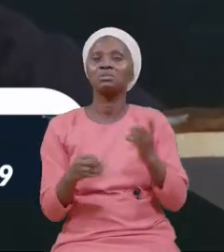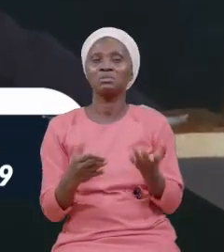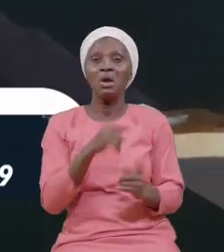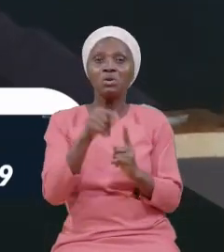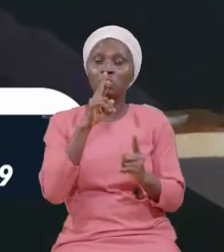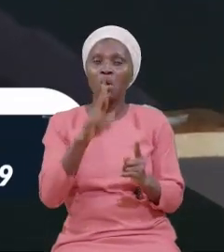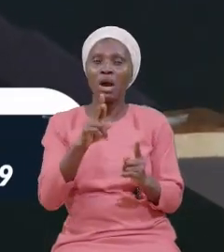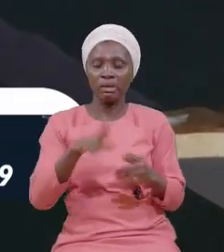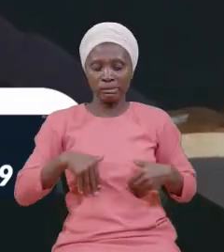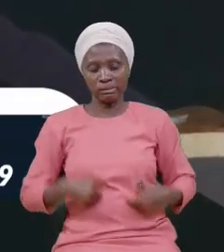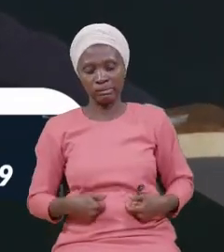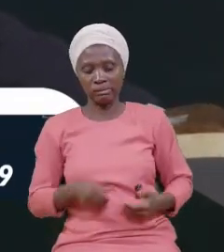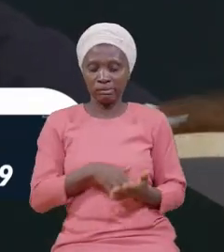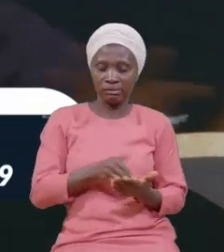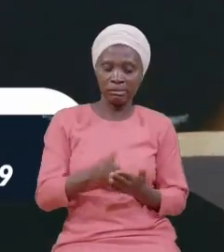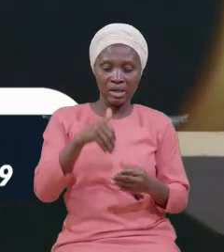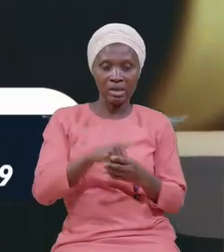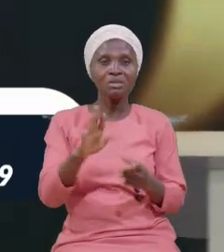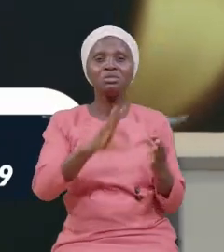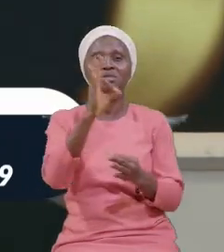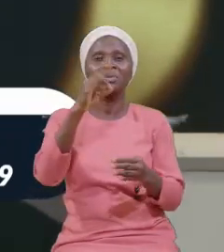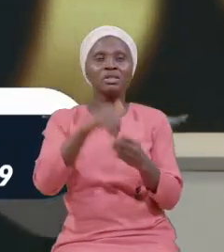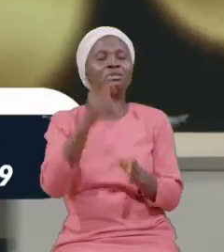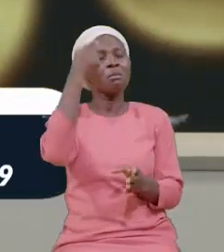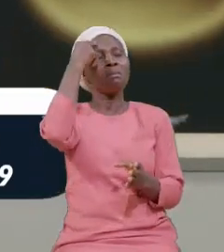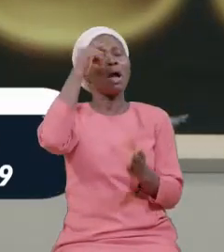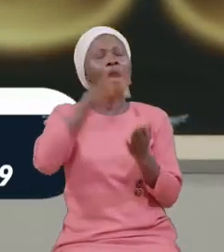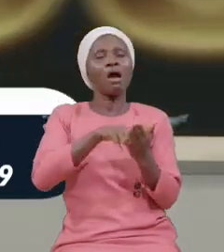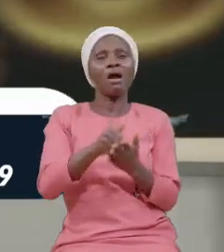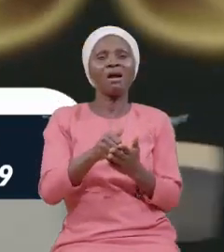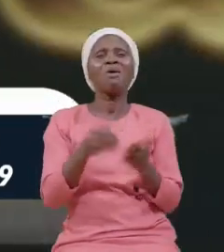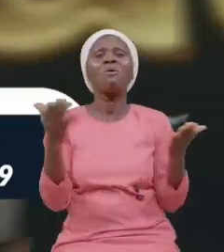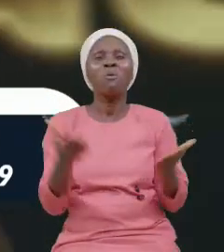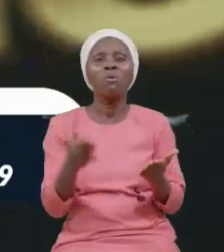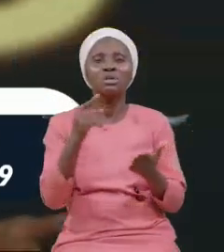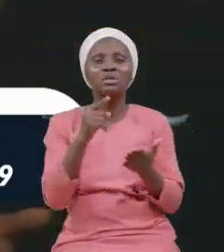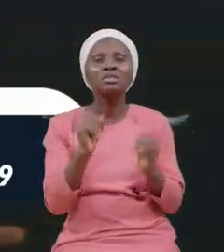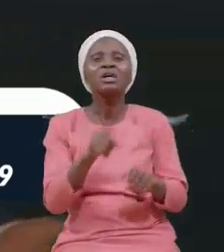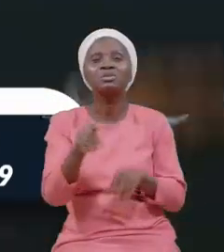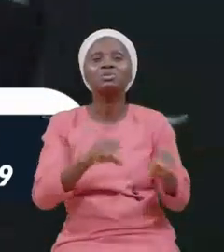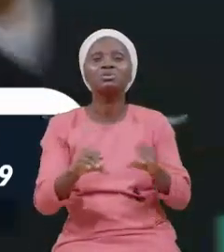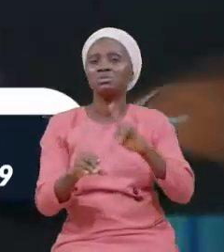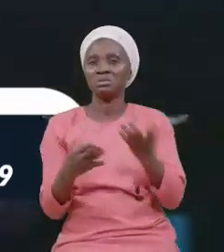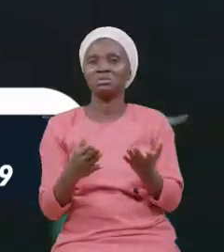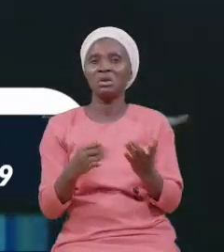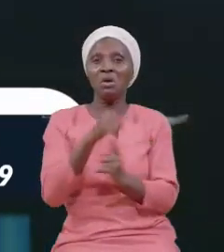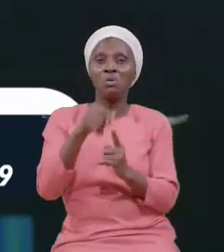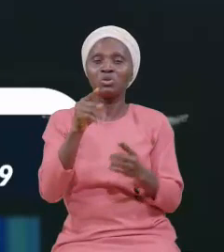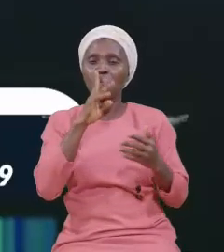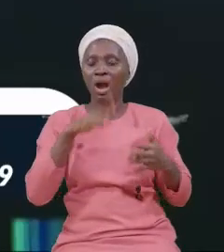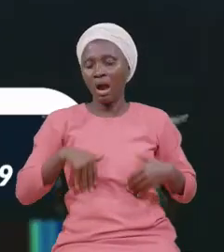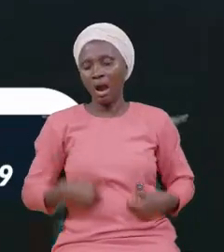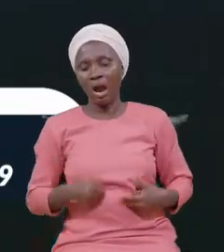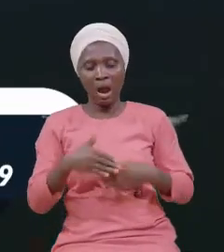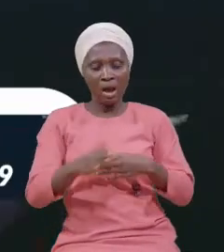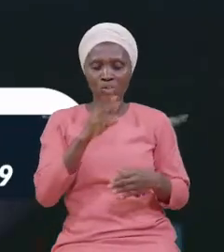in your mind, what can you do? When you are tired after you have been running and running the race, what can you do when you are